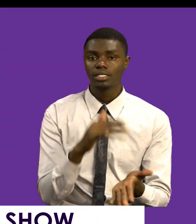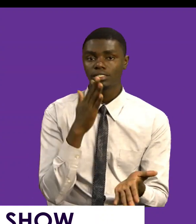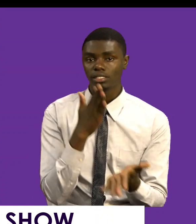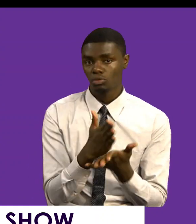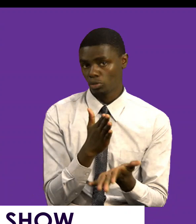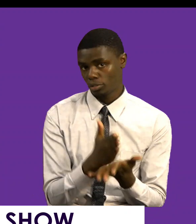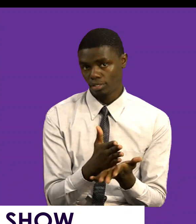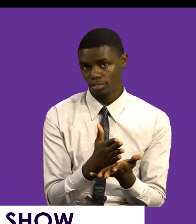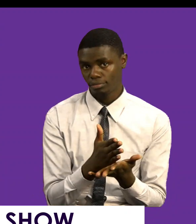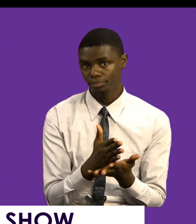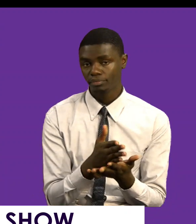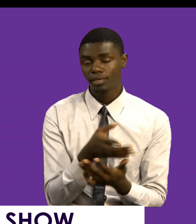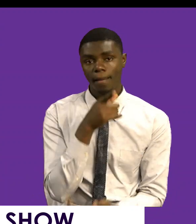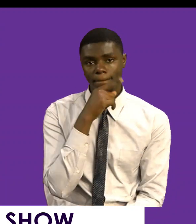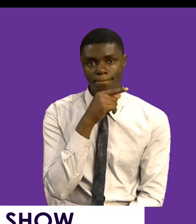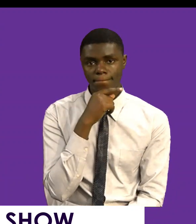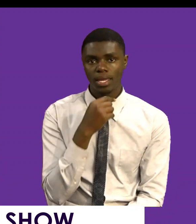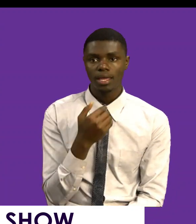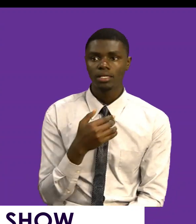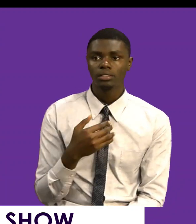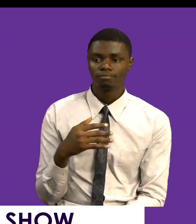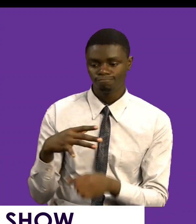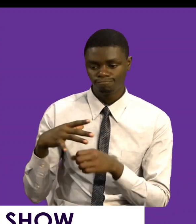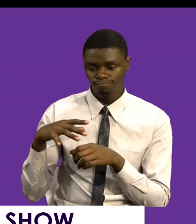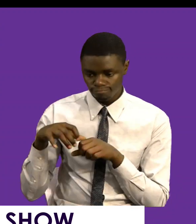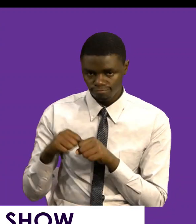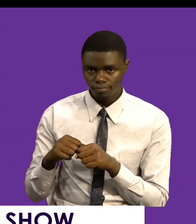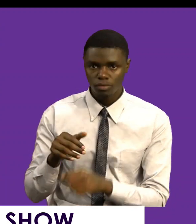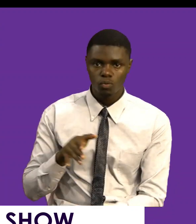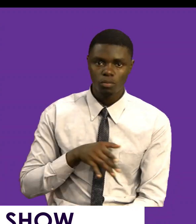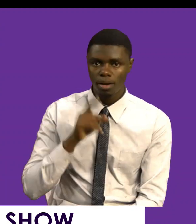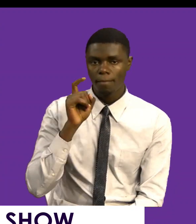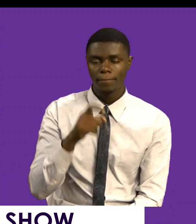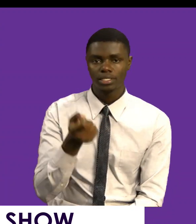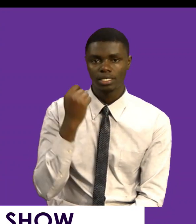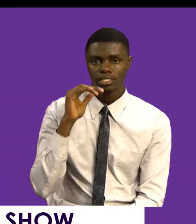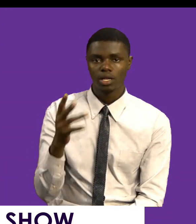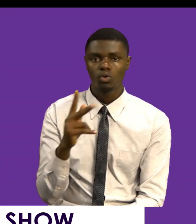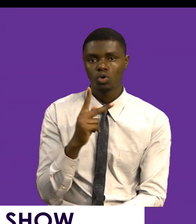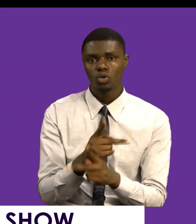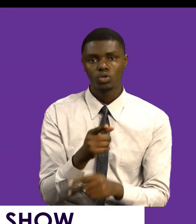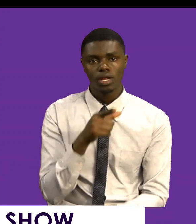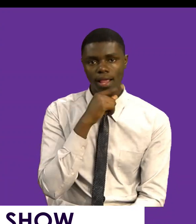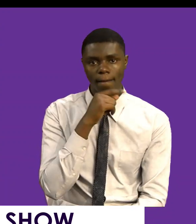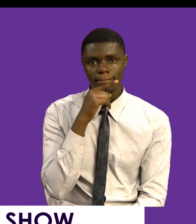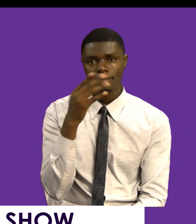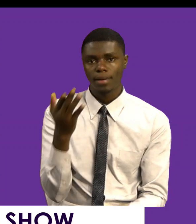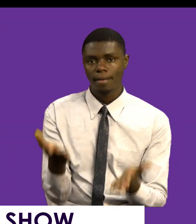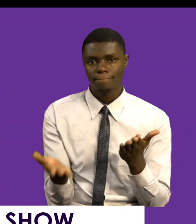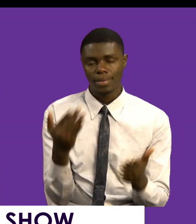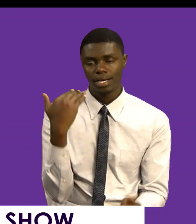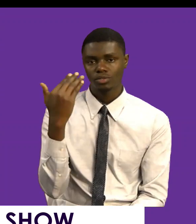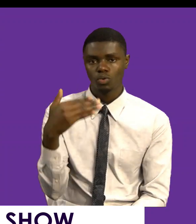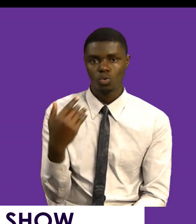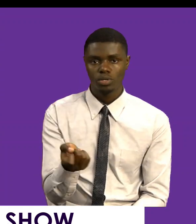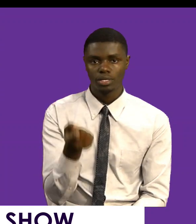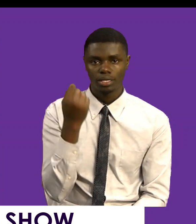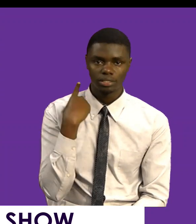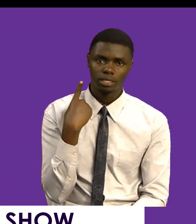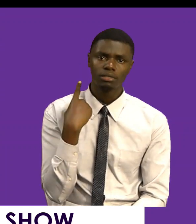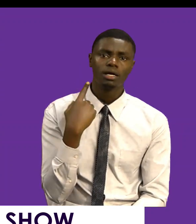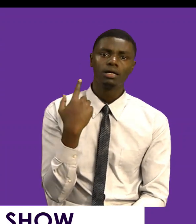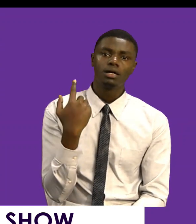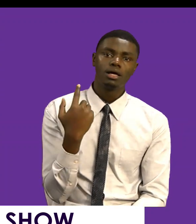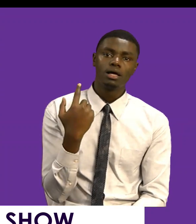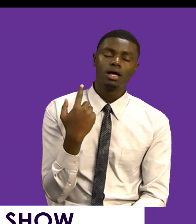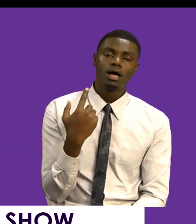reality. Men possess women. So you need to understand how to keep a man balanced. Always understand that as